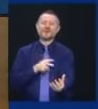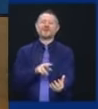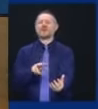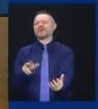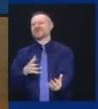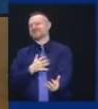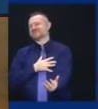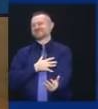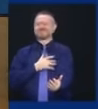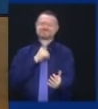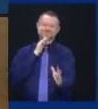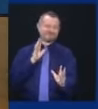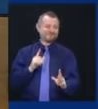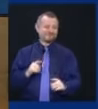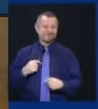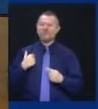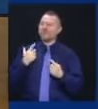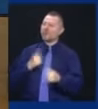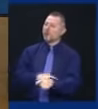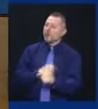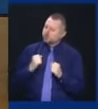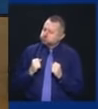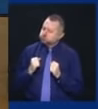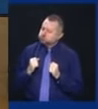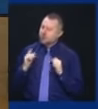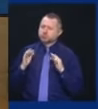cold, dark COVID winter.